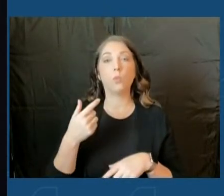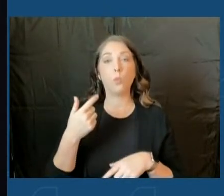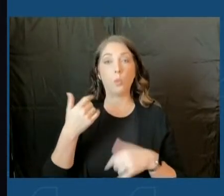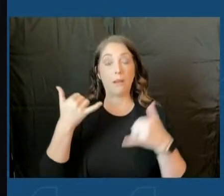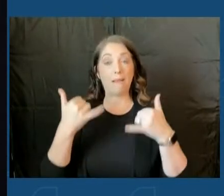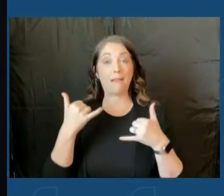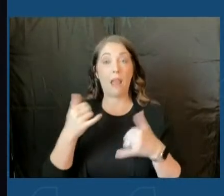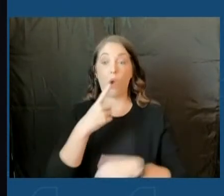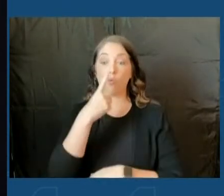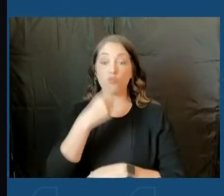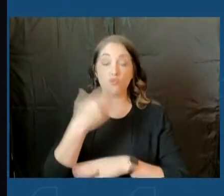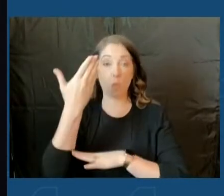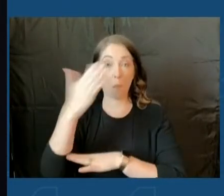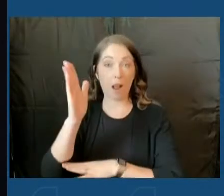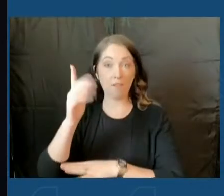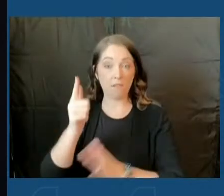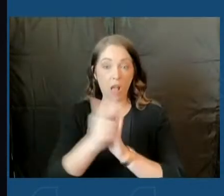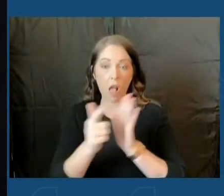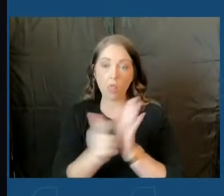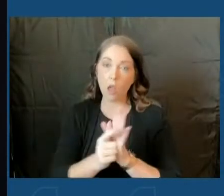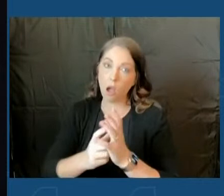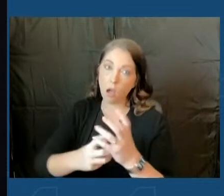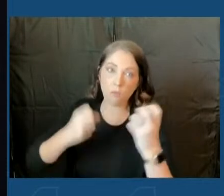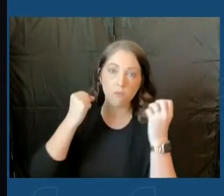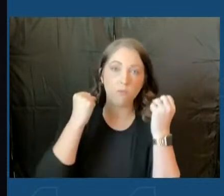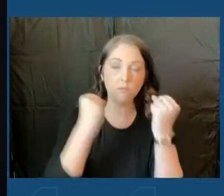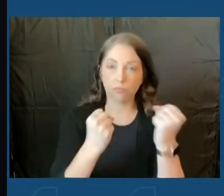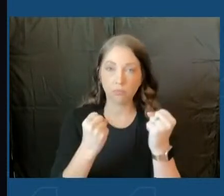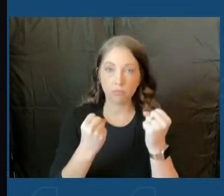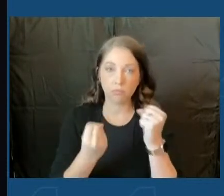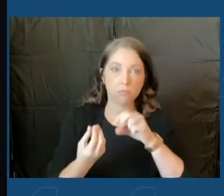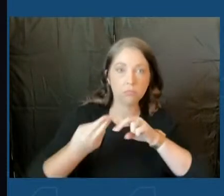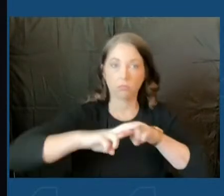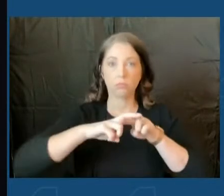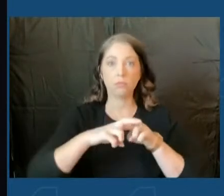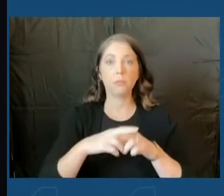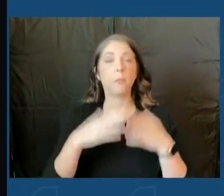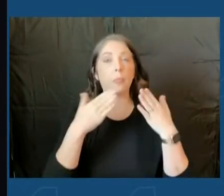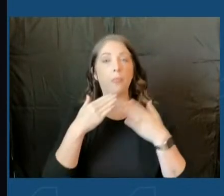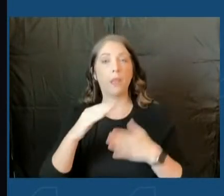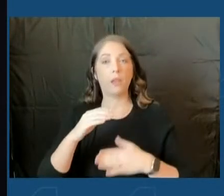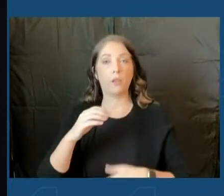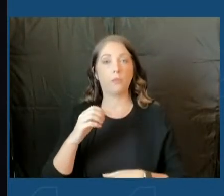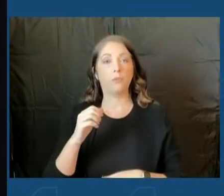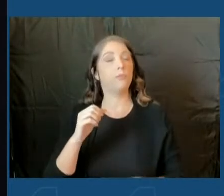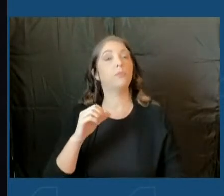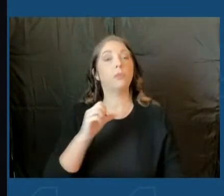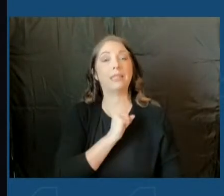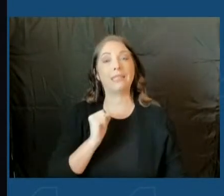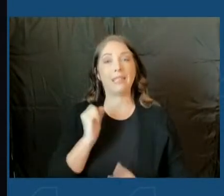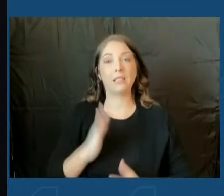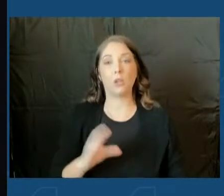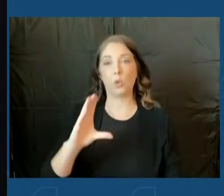laws even stronger. Thank you, Senator Skoufis, and thank you, Kevin Cahill, Assembly Member.